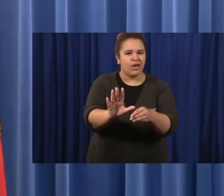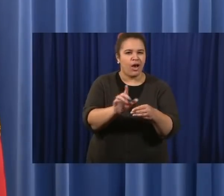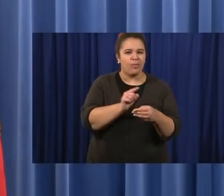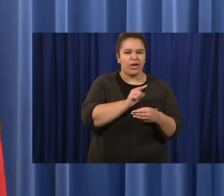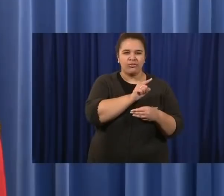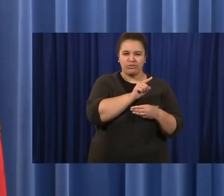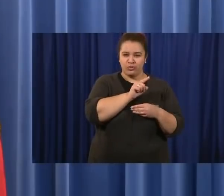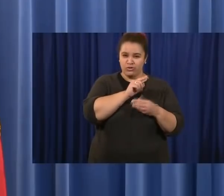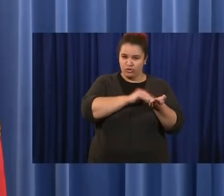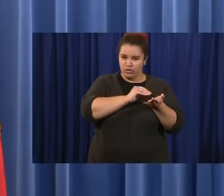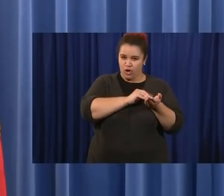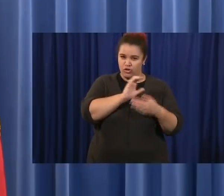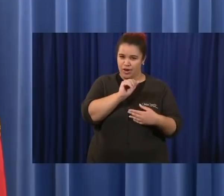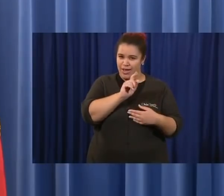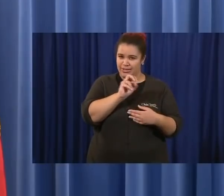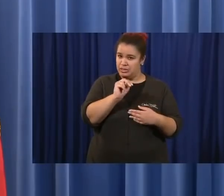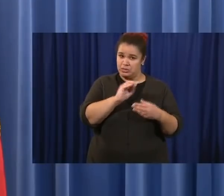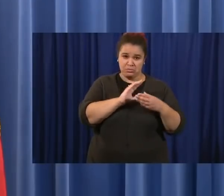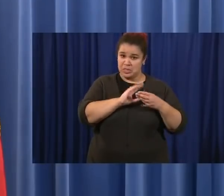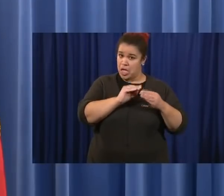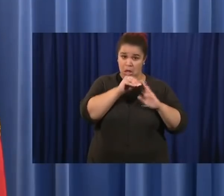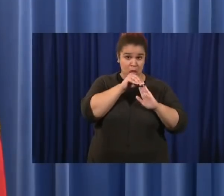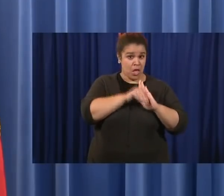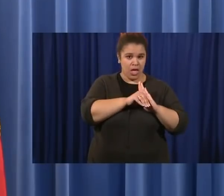this crisis?